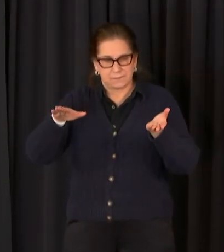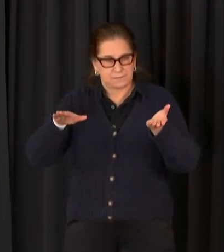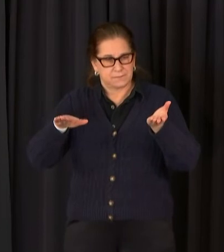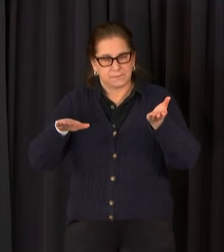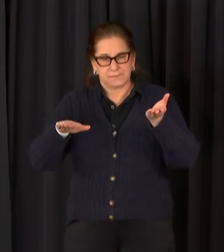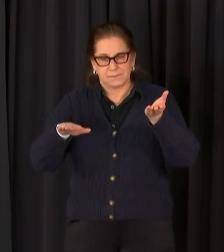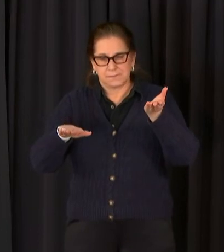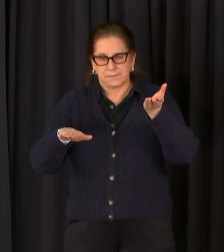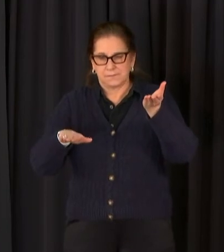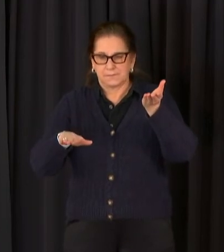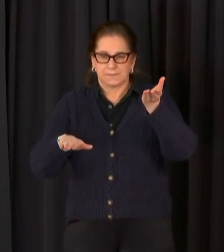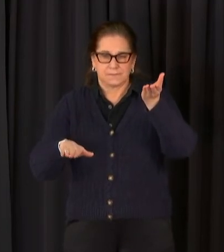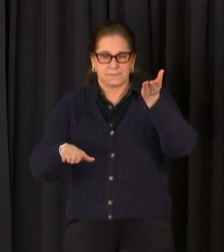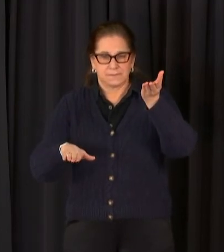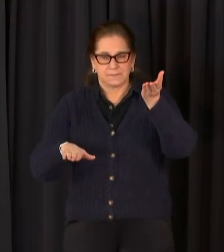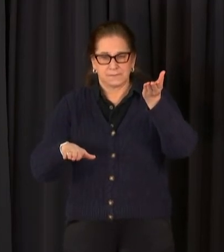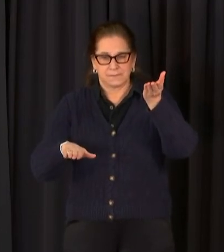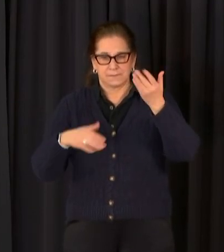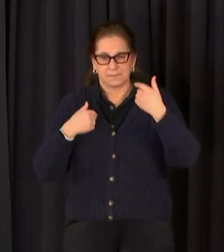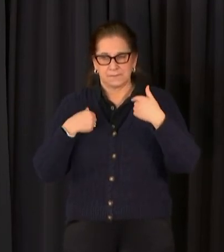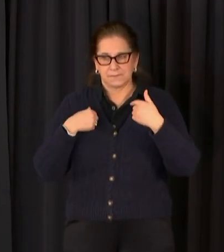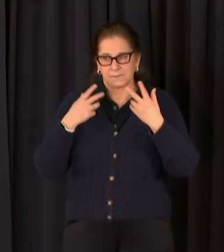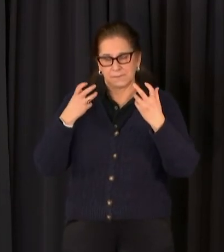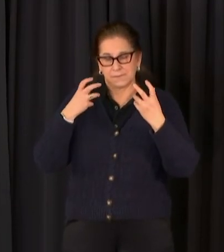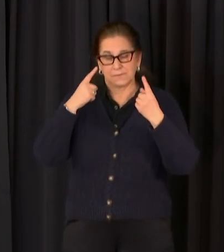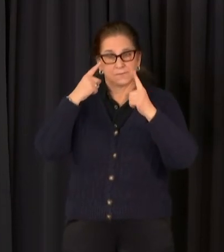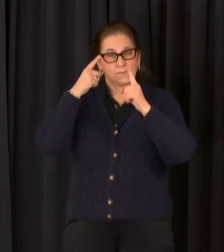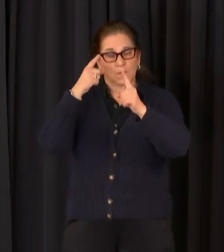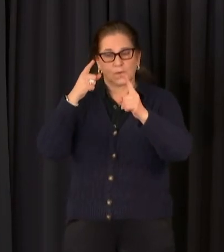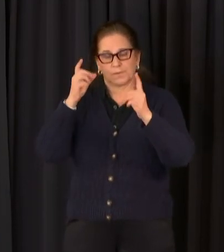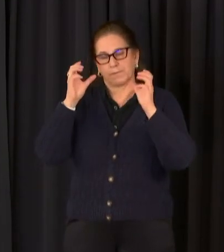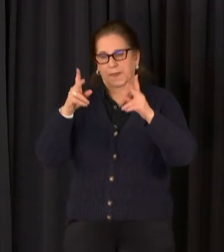forward in our sort of getting back to normal activity.